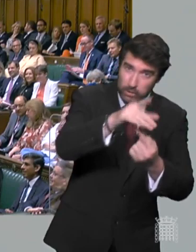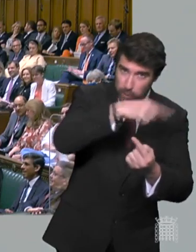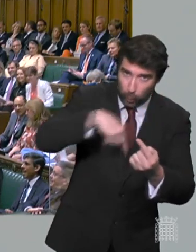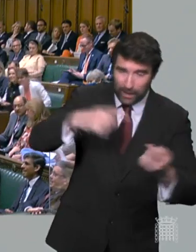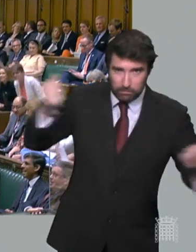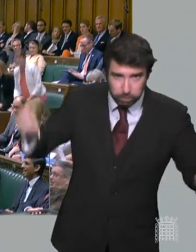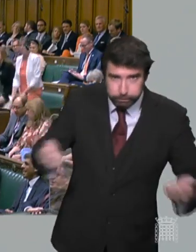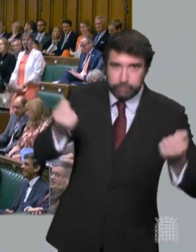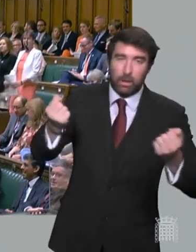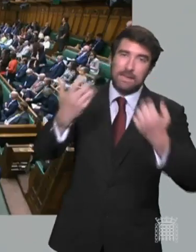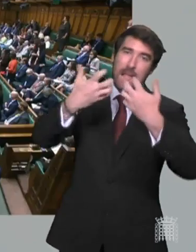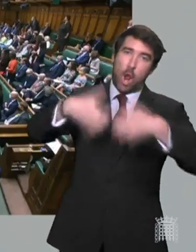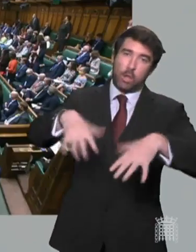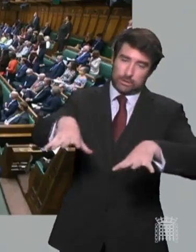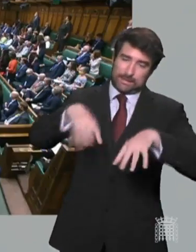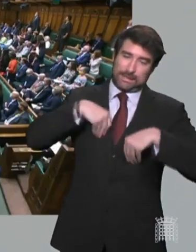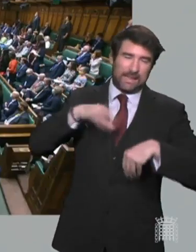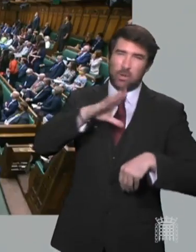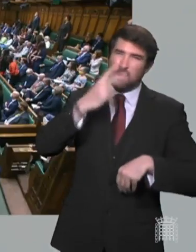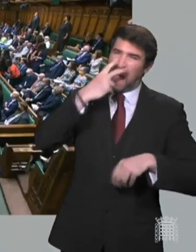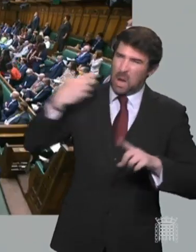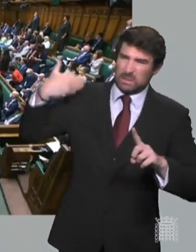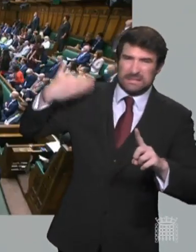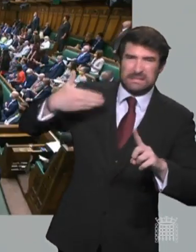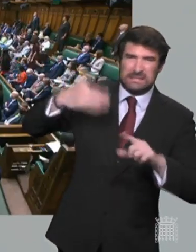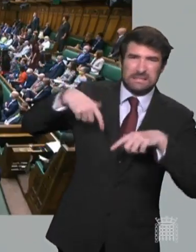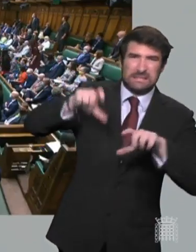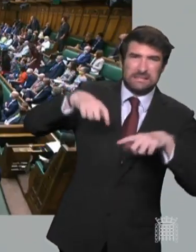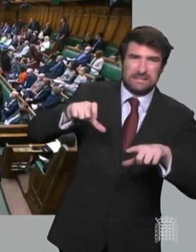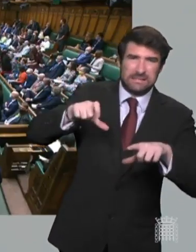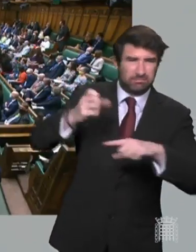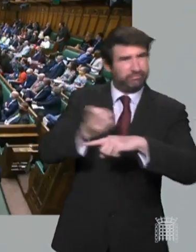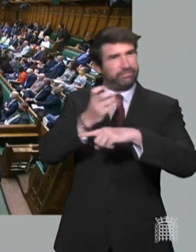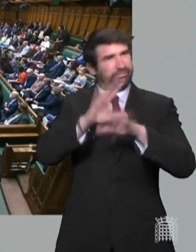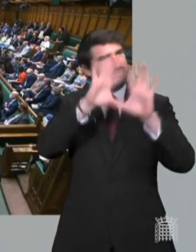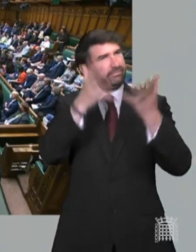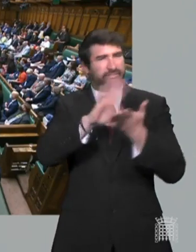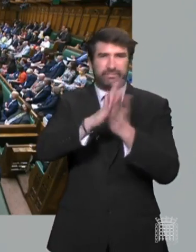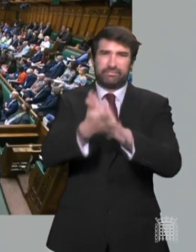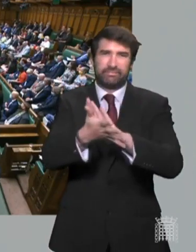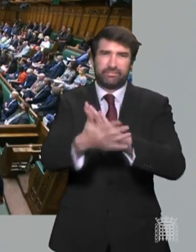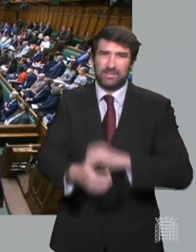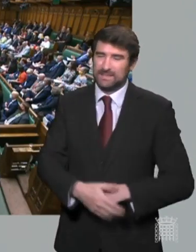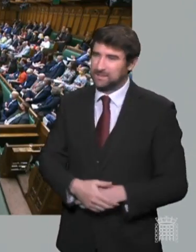optimism, Mr. Speaker. Come for the Leader of the Opposition, Right Honourable Keir Starmer.